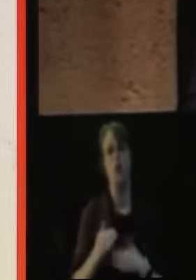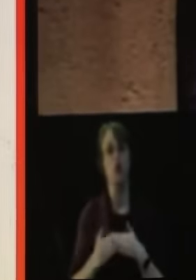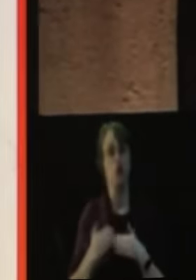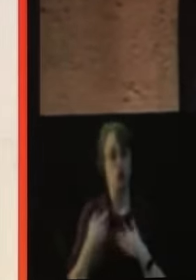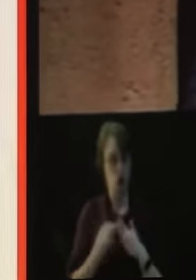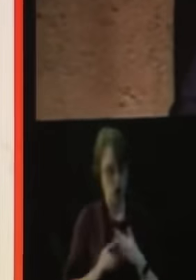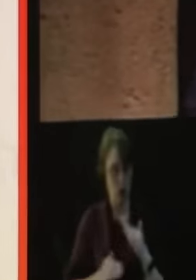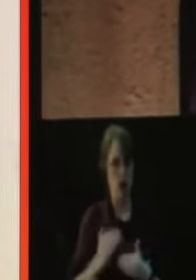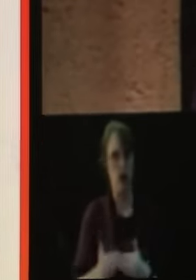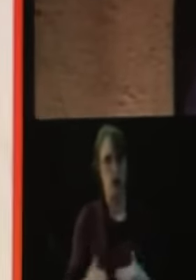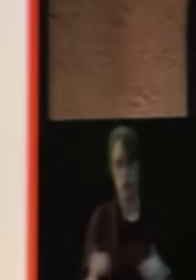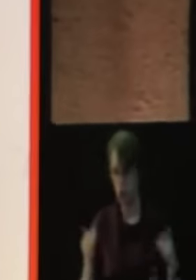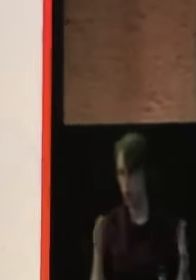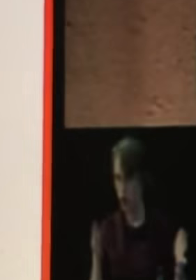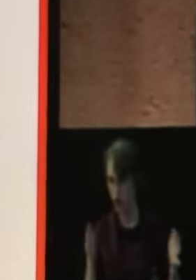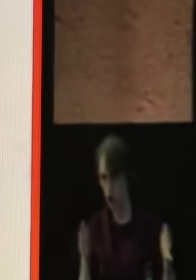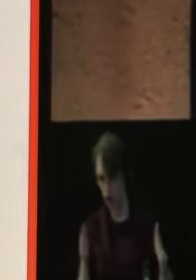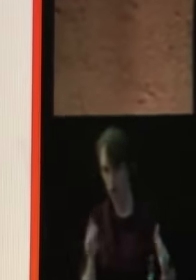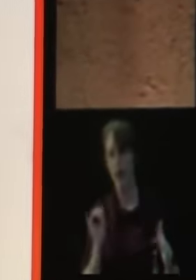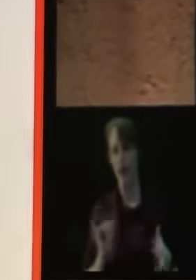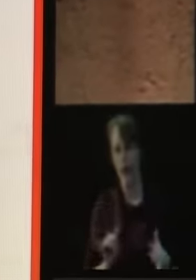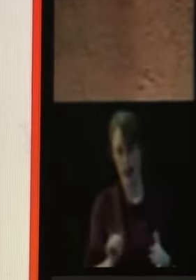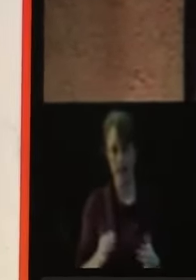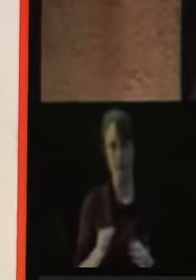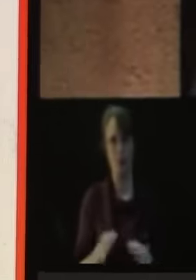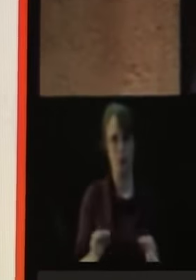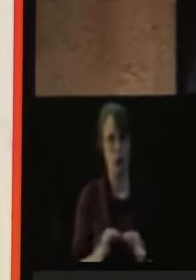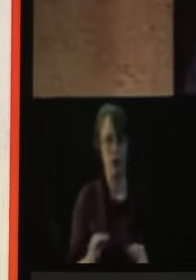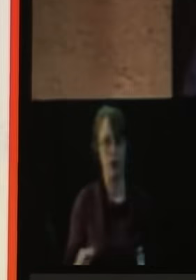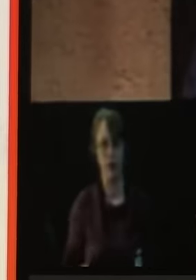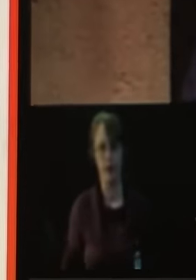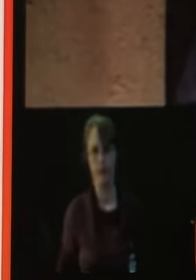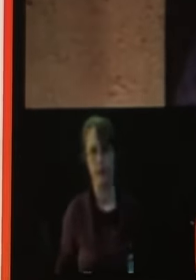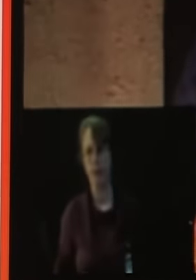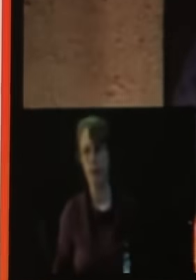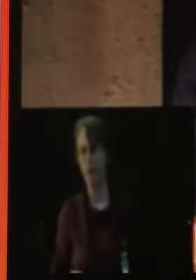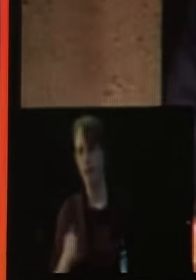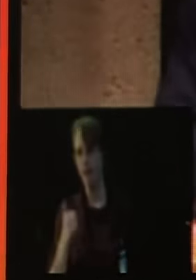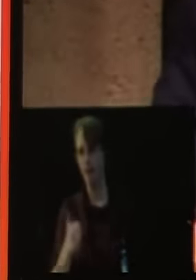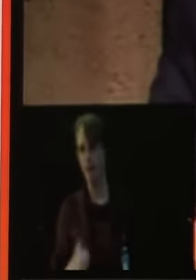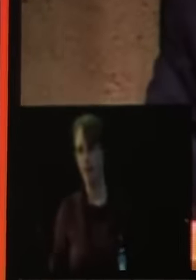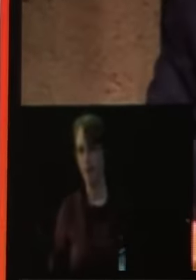Which you've done. So that's the main step. So, okay. All right. Very good. All right.